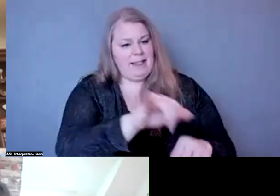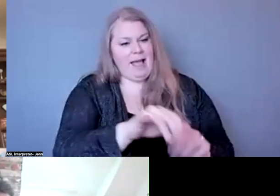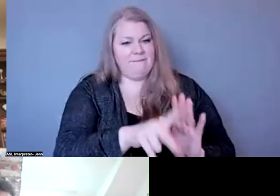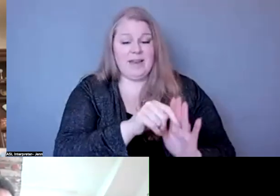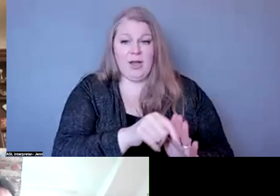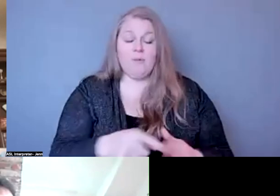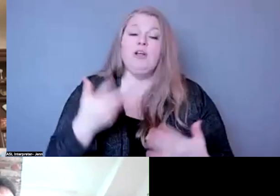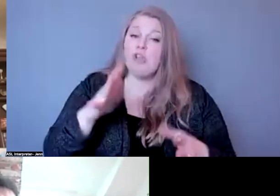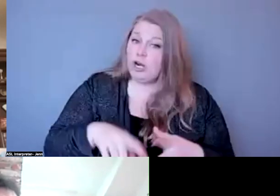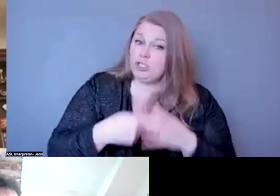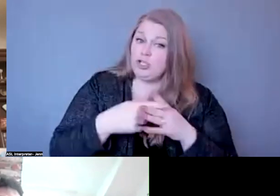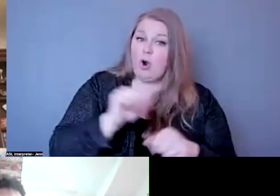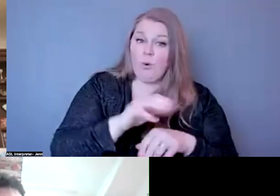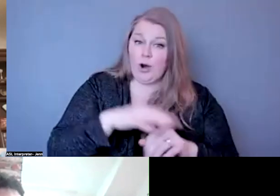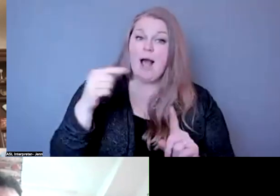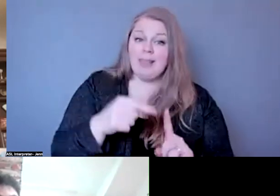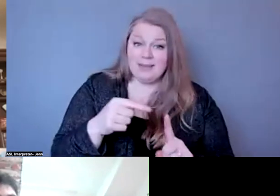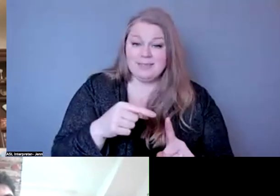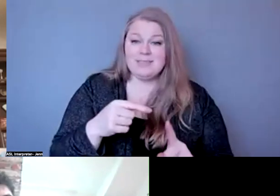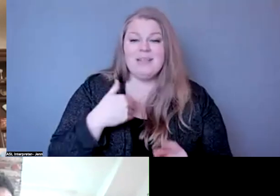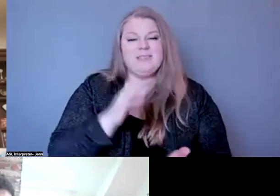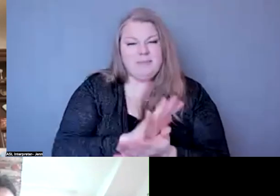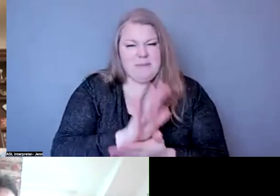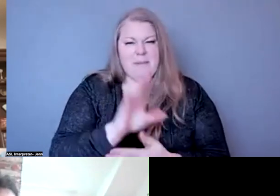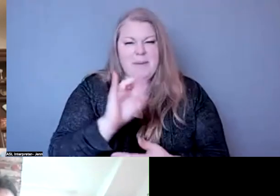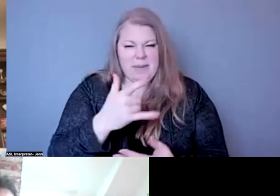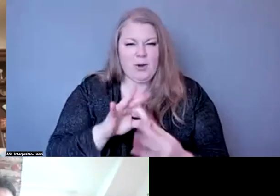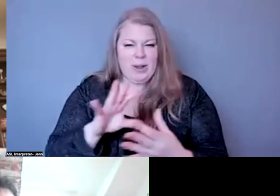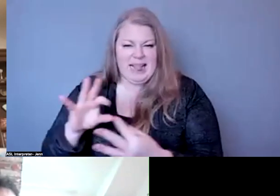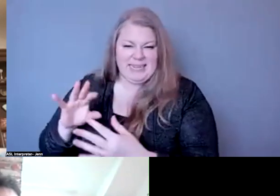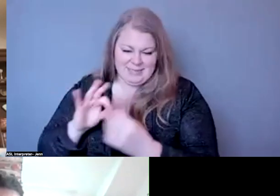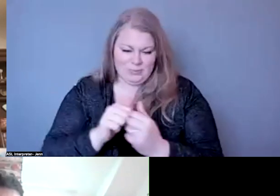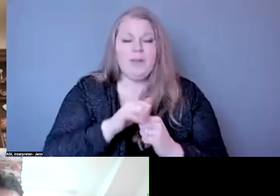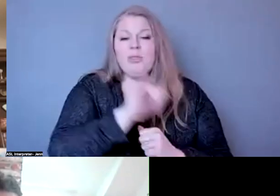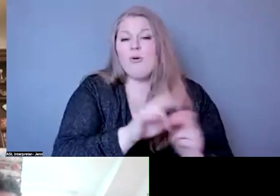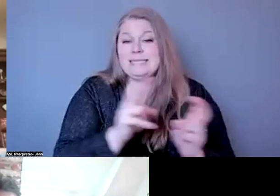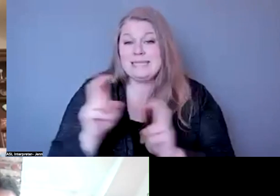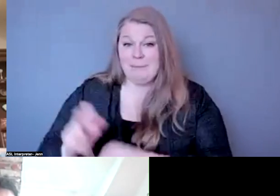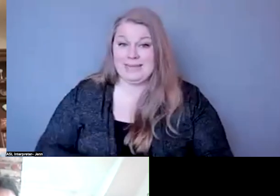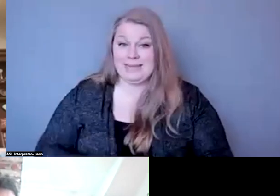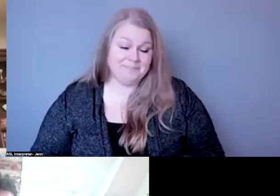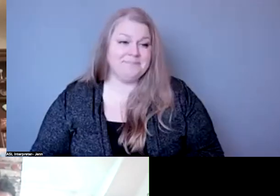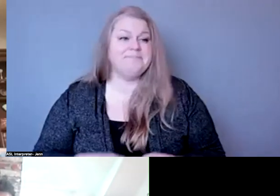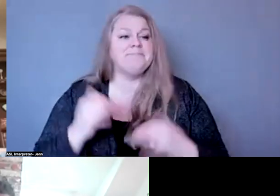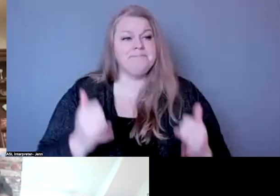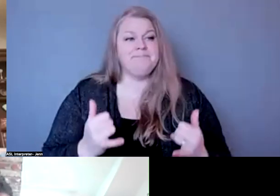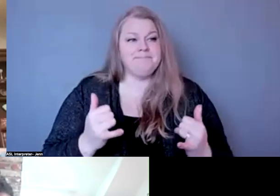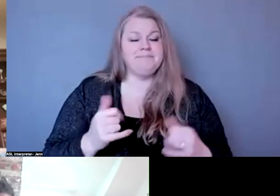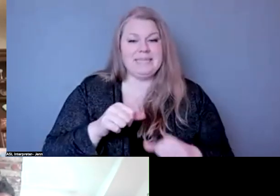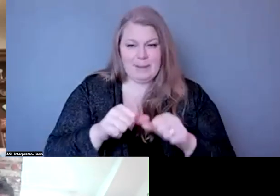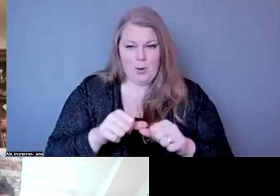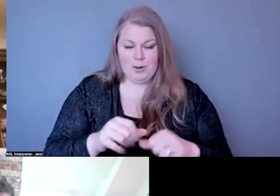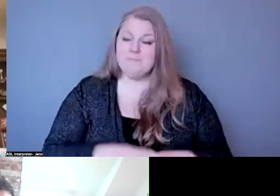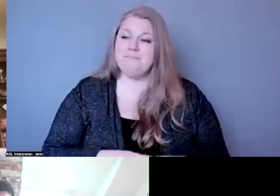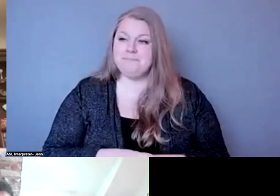already been preliminary work on this, and there's papers being released on those topics, right? All right, let's keep going.